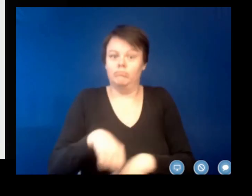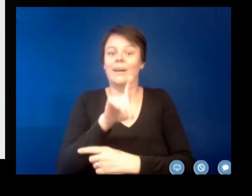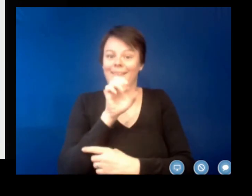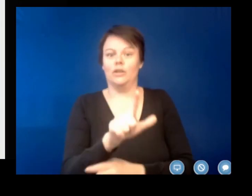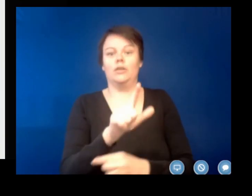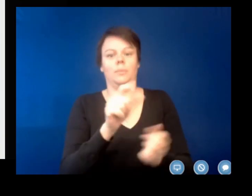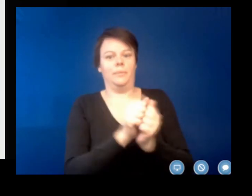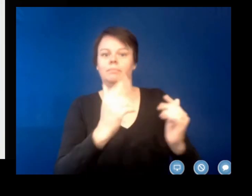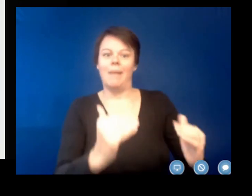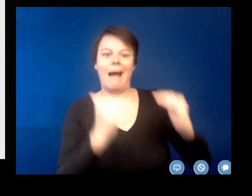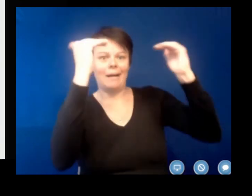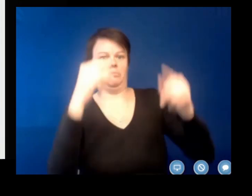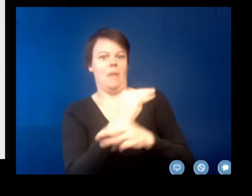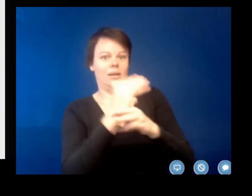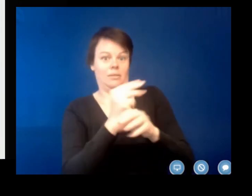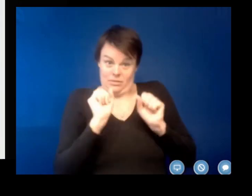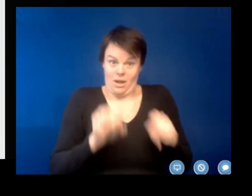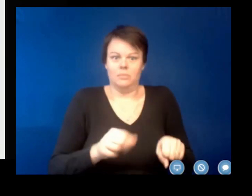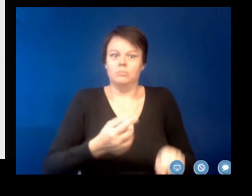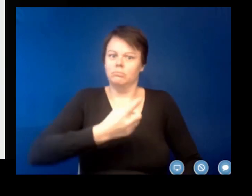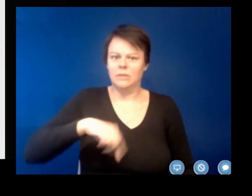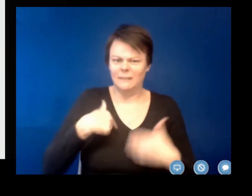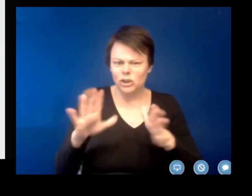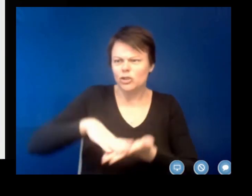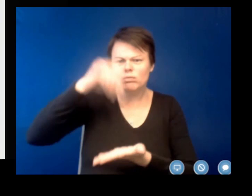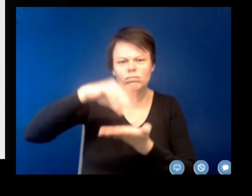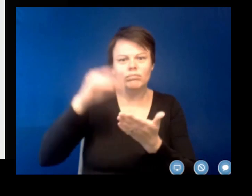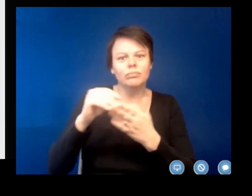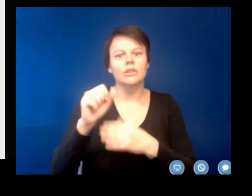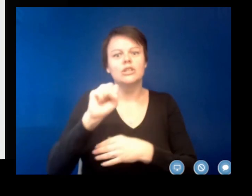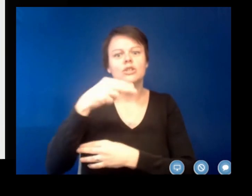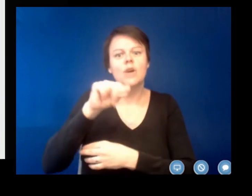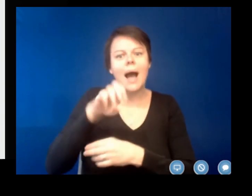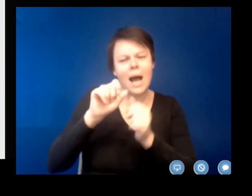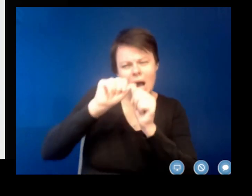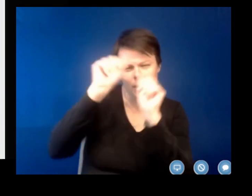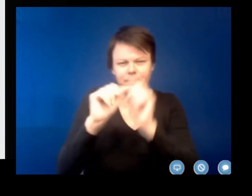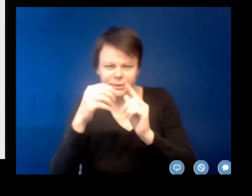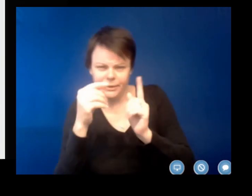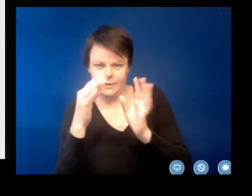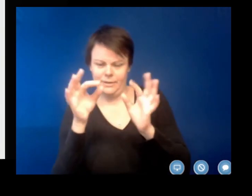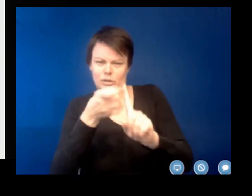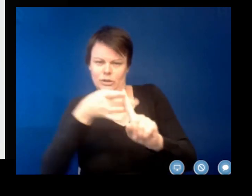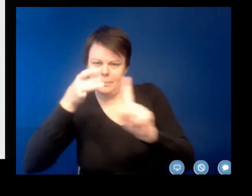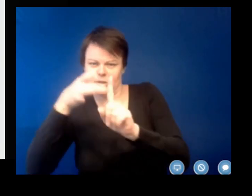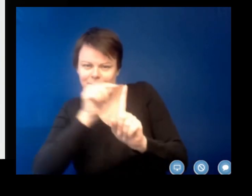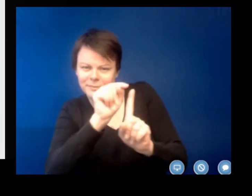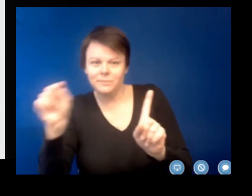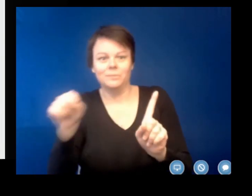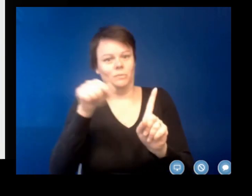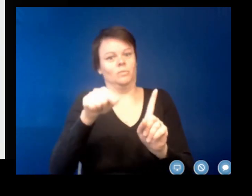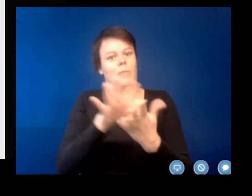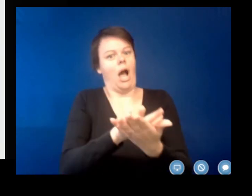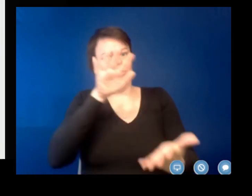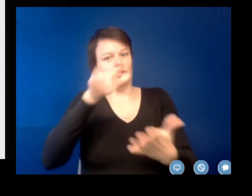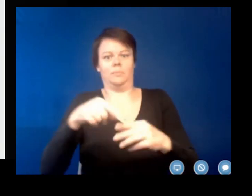not a lot. And by using our reasoning capacity, and by